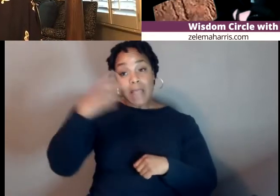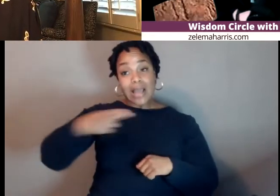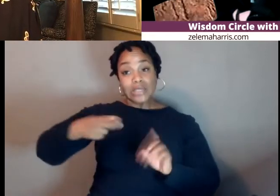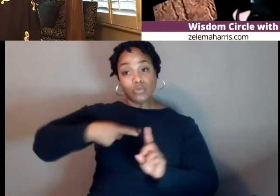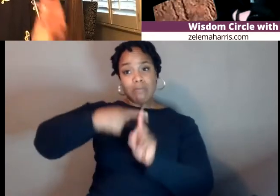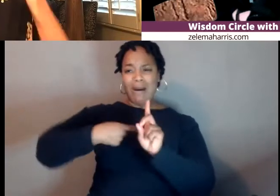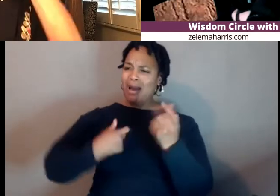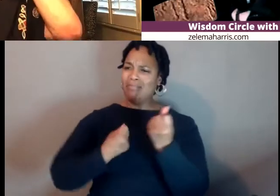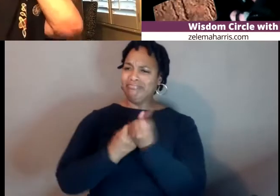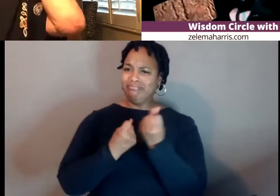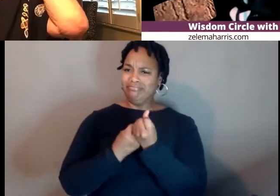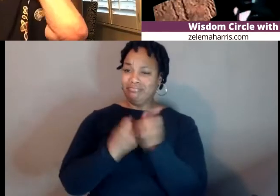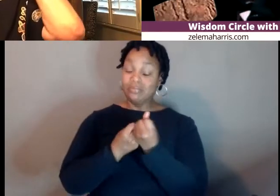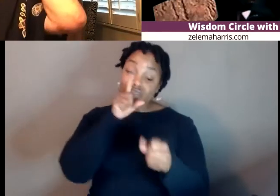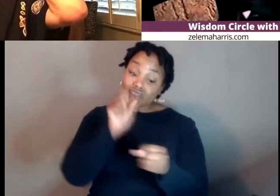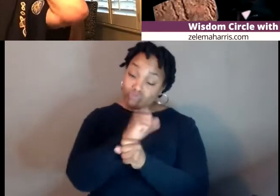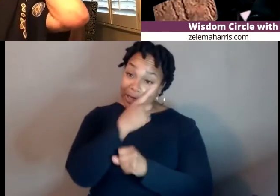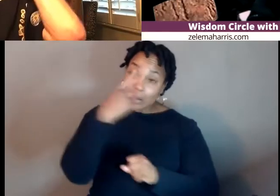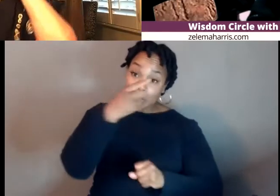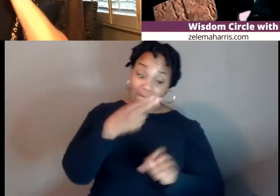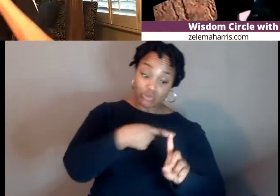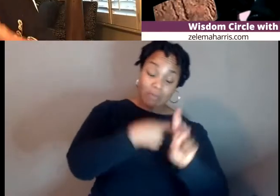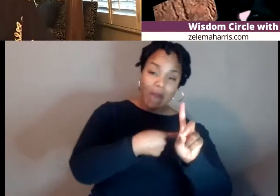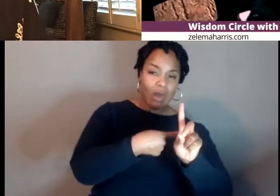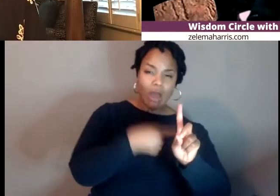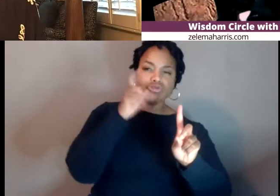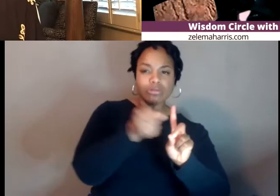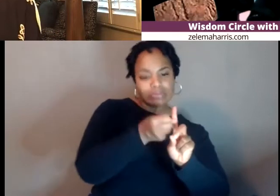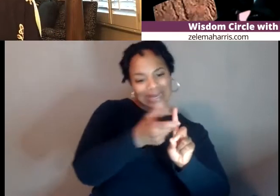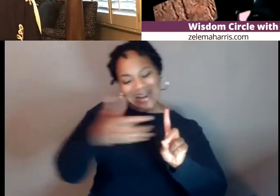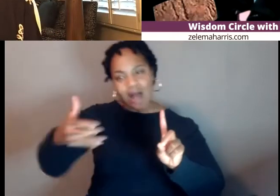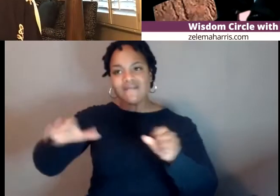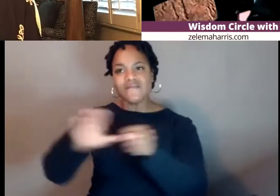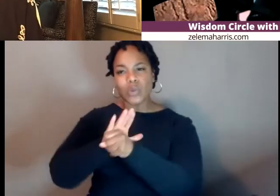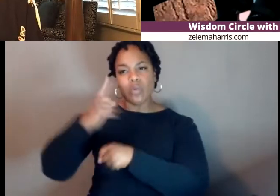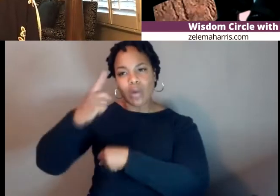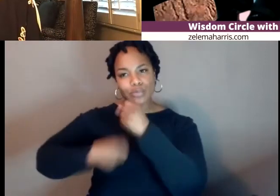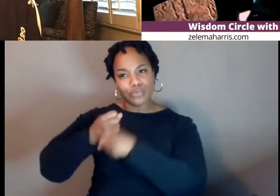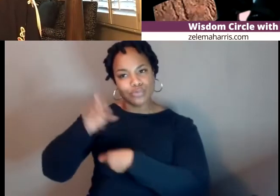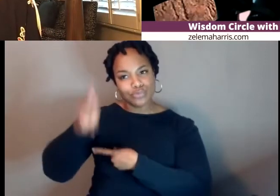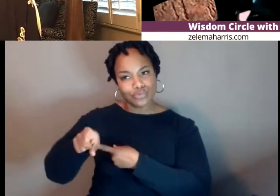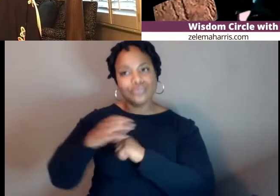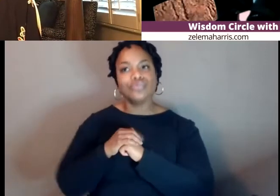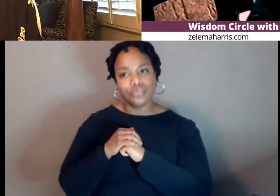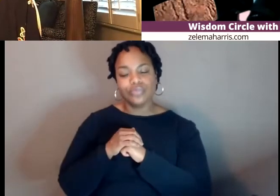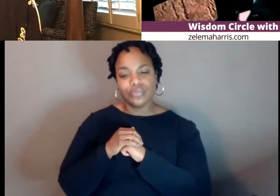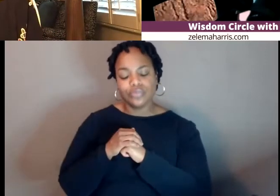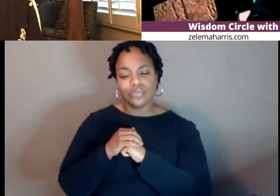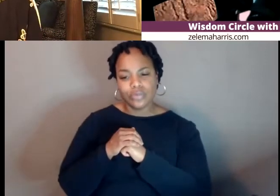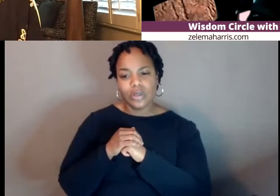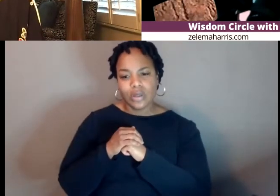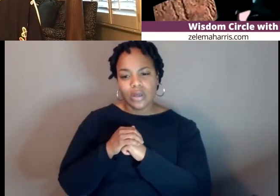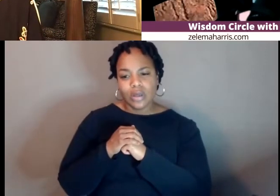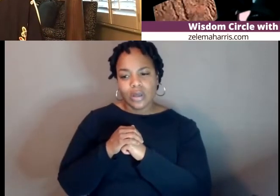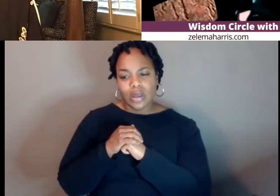entire year. And one of the areas we normally spend time on